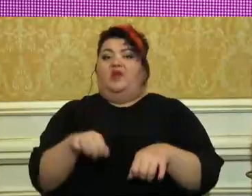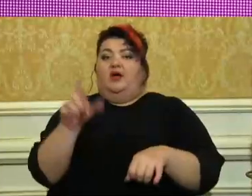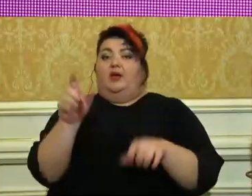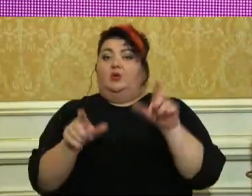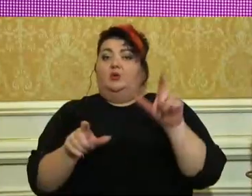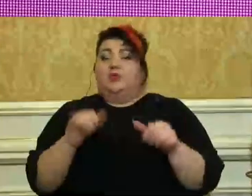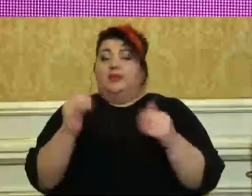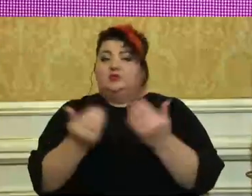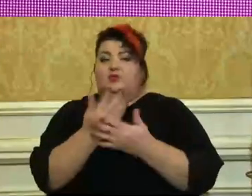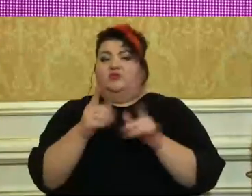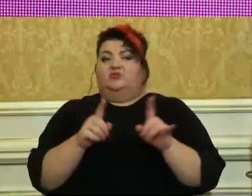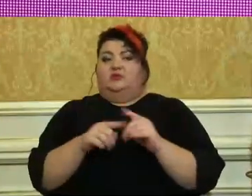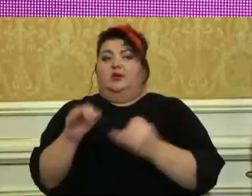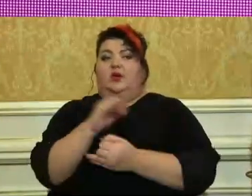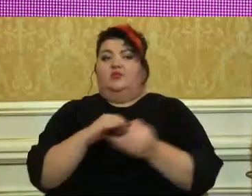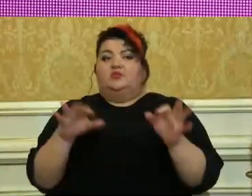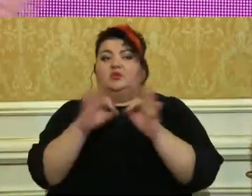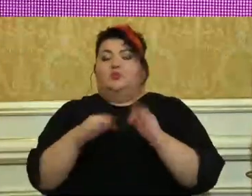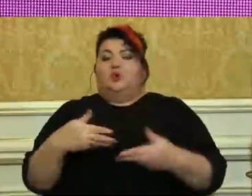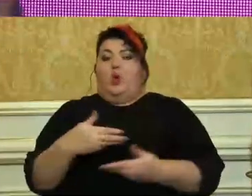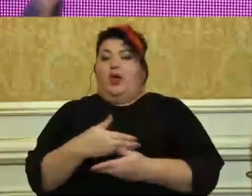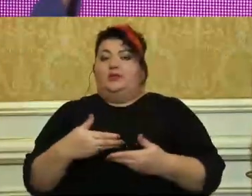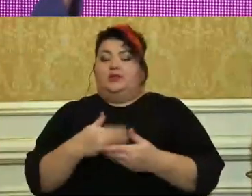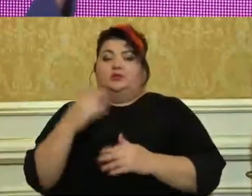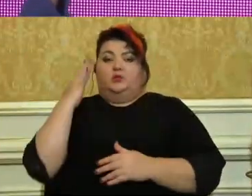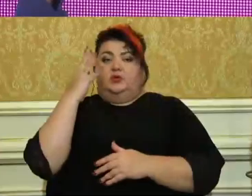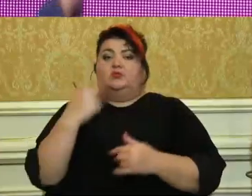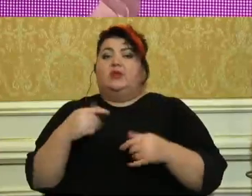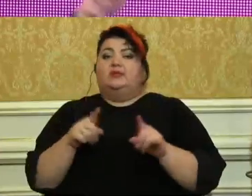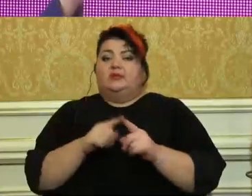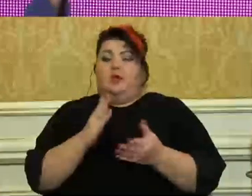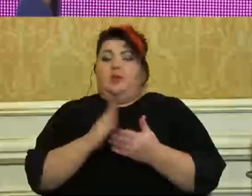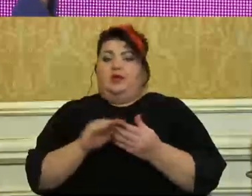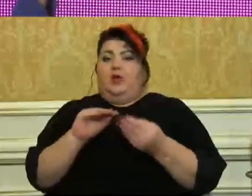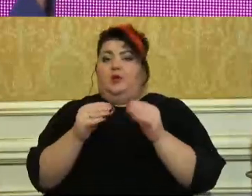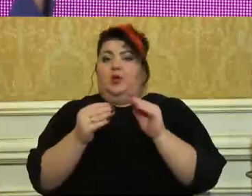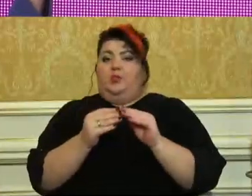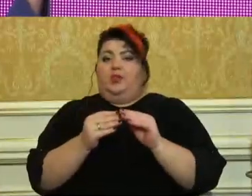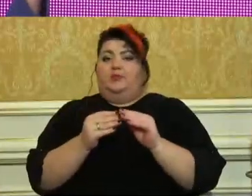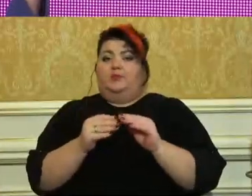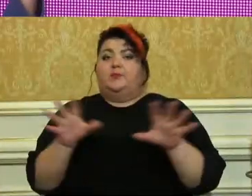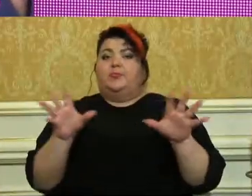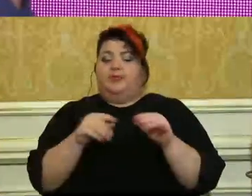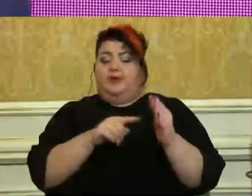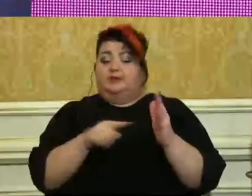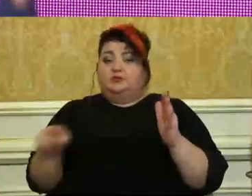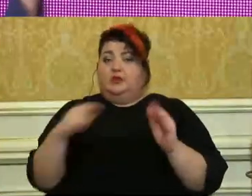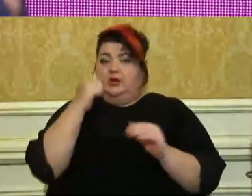gender ideology, we have it also in the European Union, of course. What is it about? Over these years, I've been working